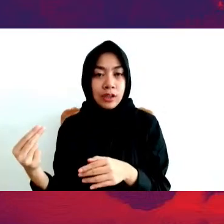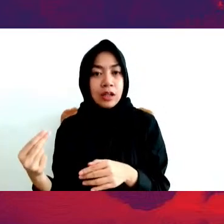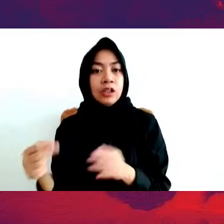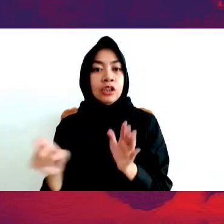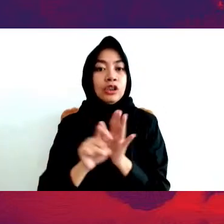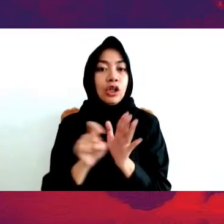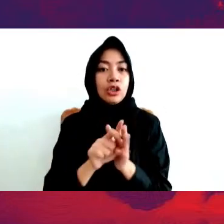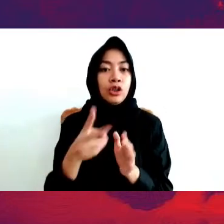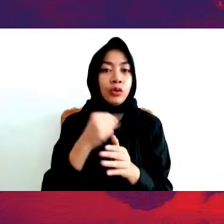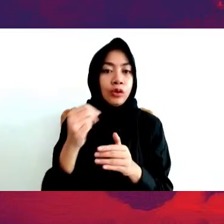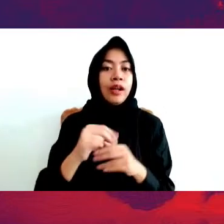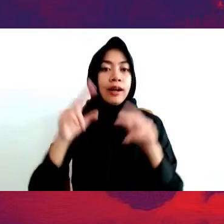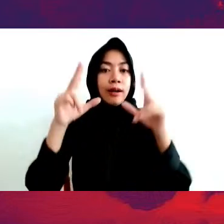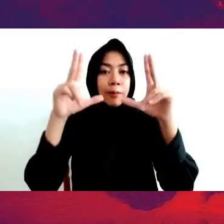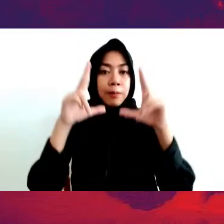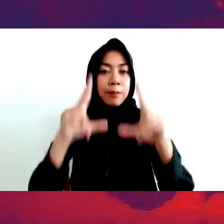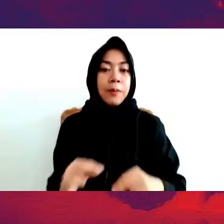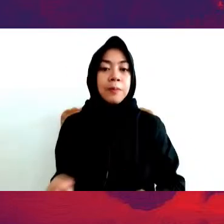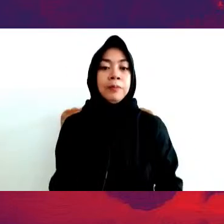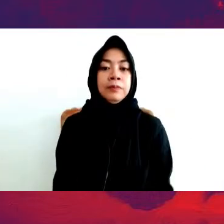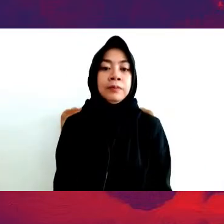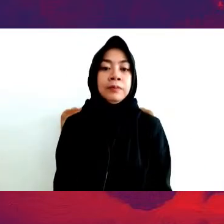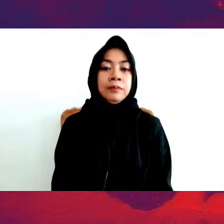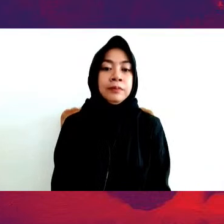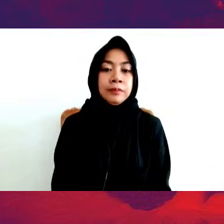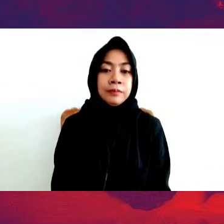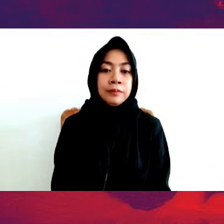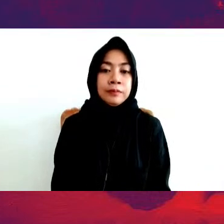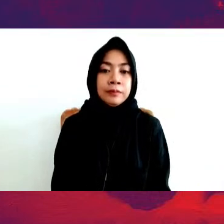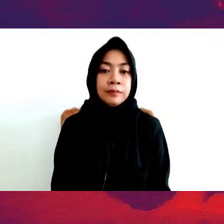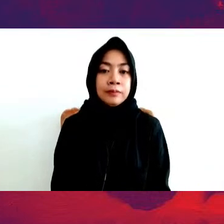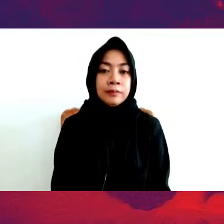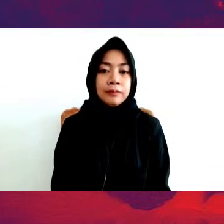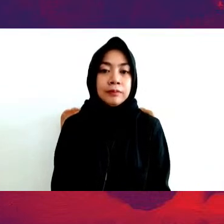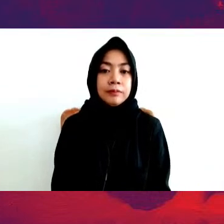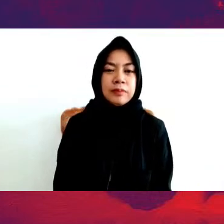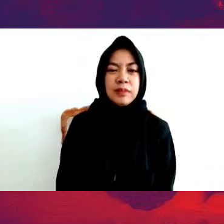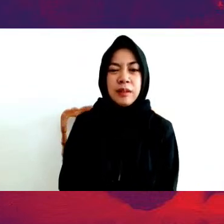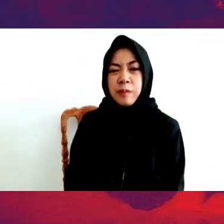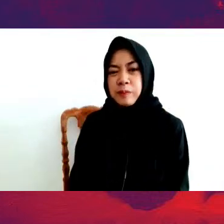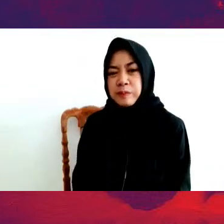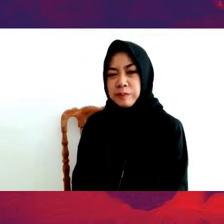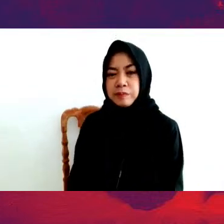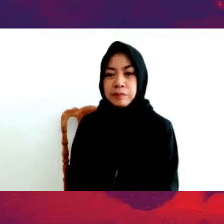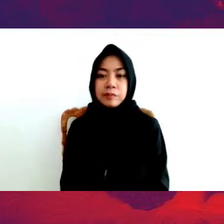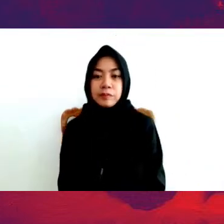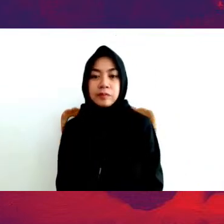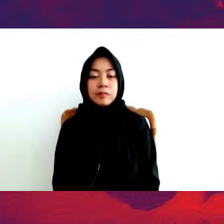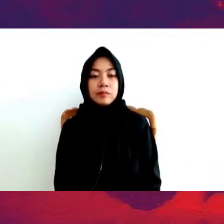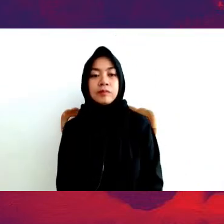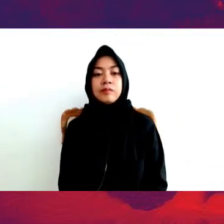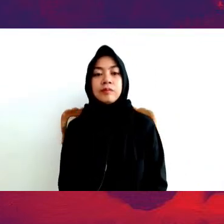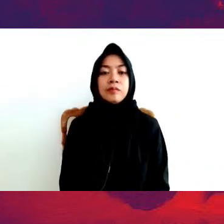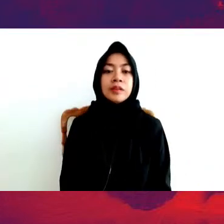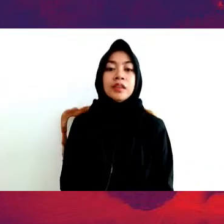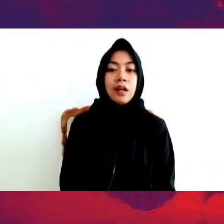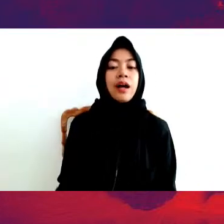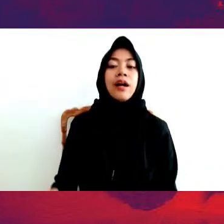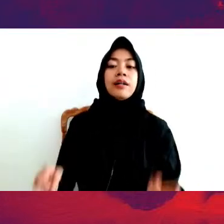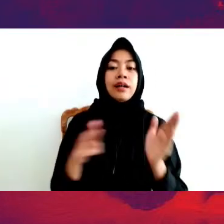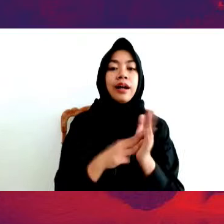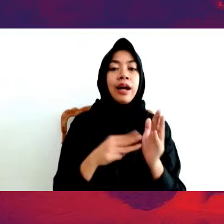in later slides. Next slide, please. So Why global MPI